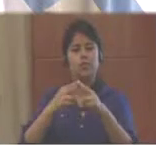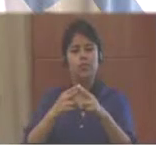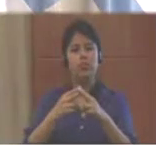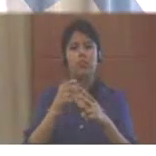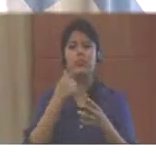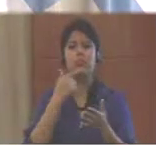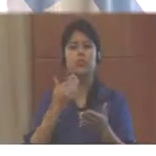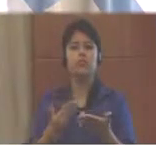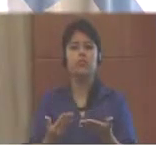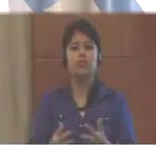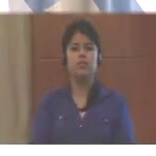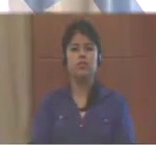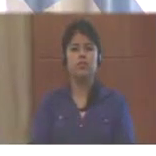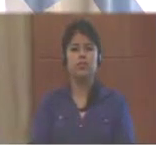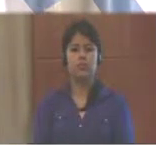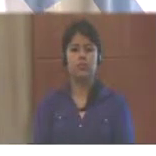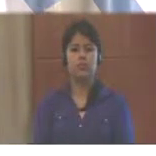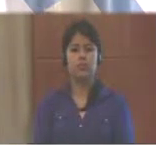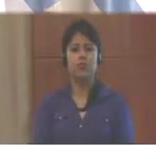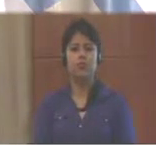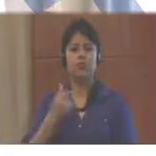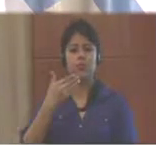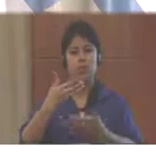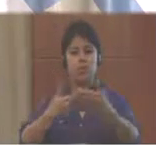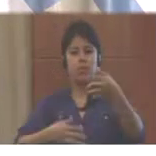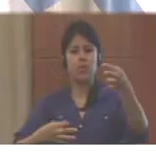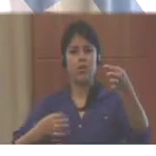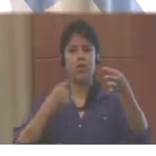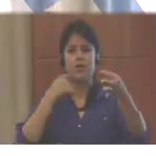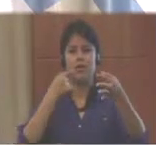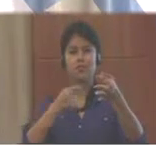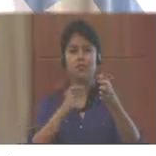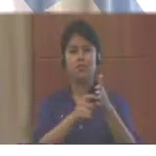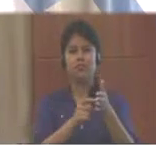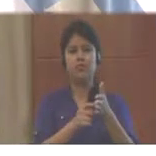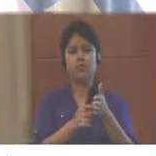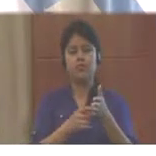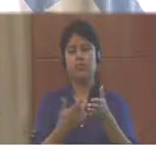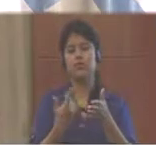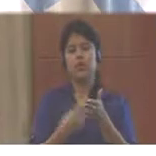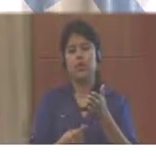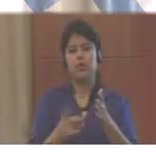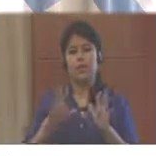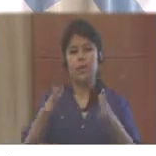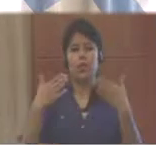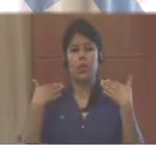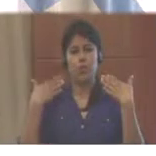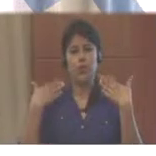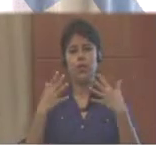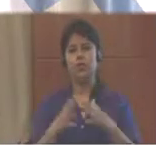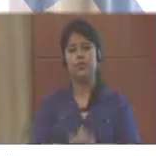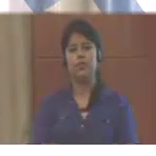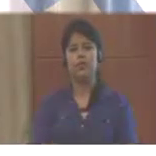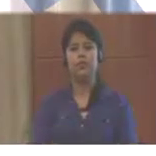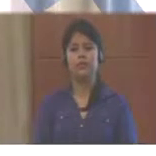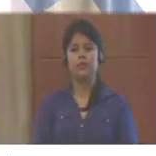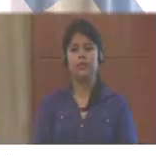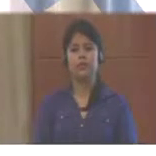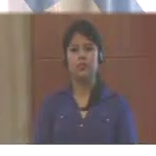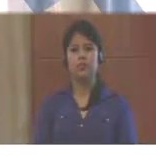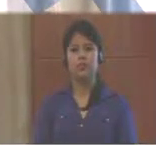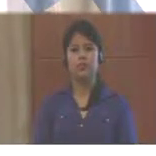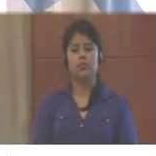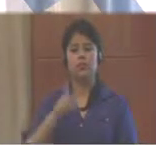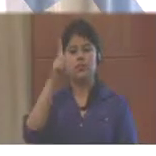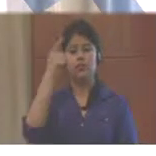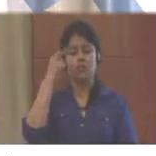somehow uh, have been part of the uh, become part of the could